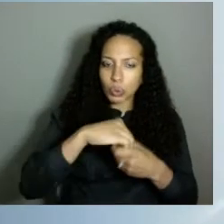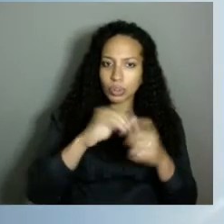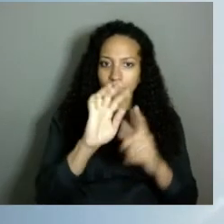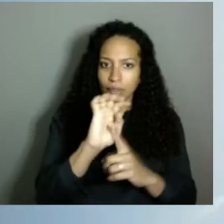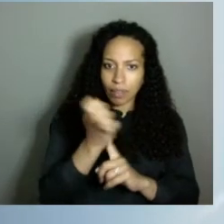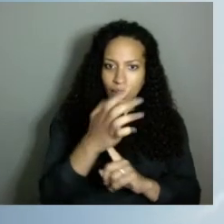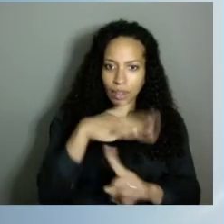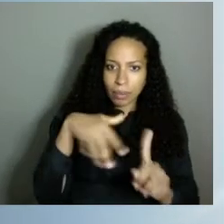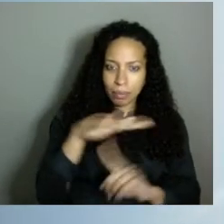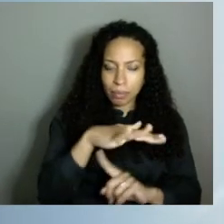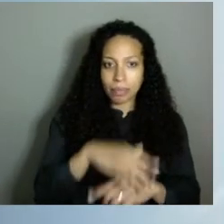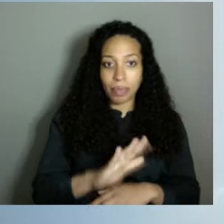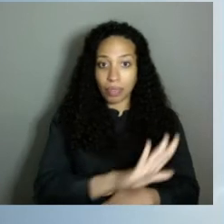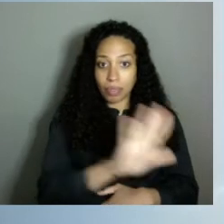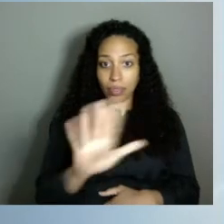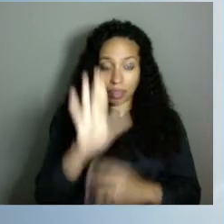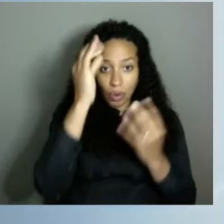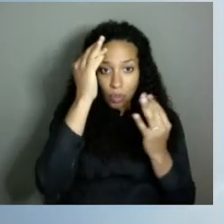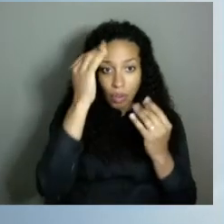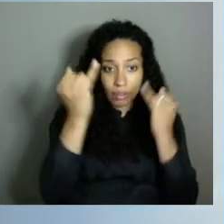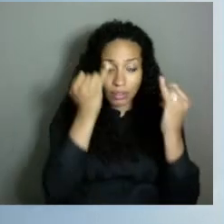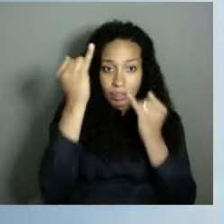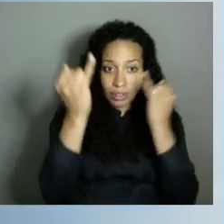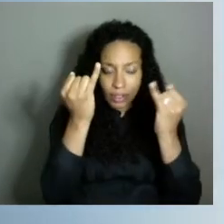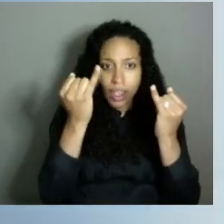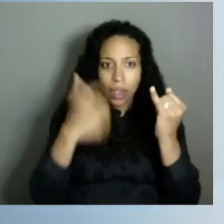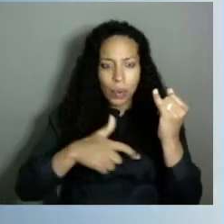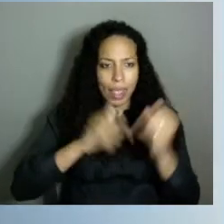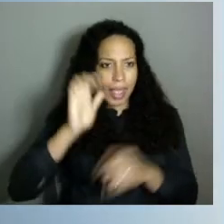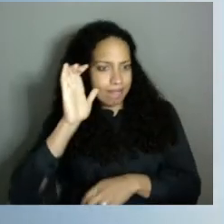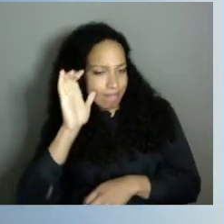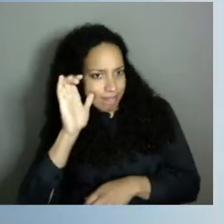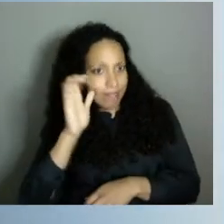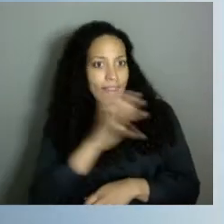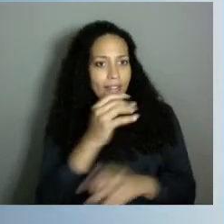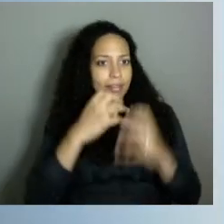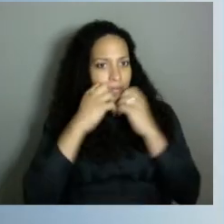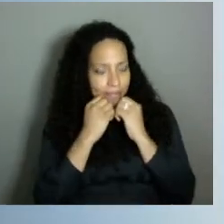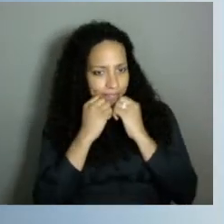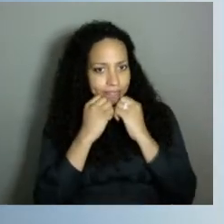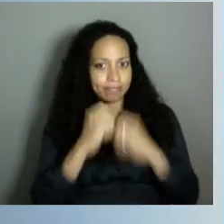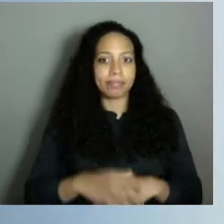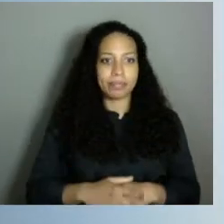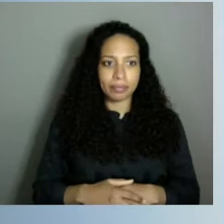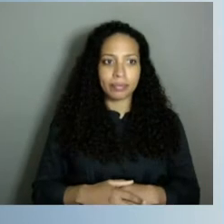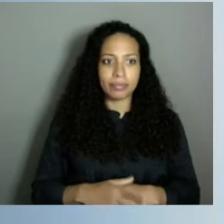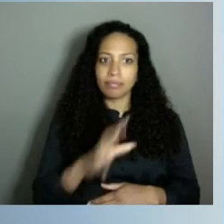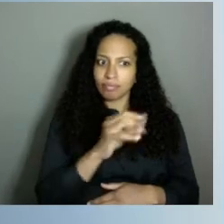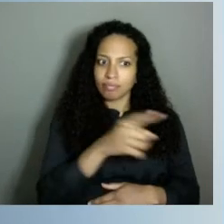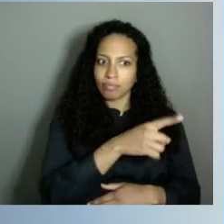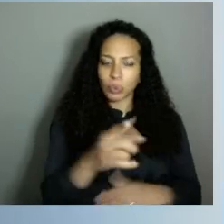their thoughts and ideas are not only heard, but they are valued and significantly are adding to the